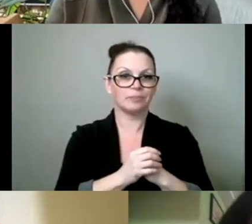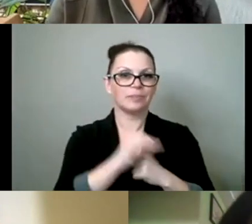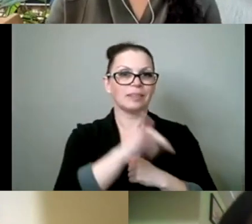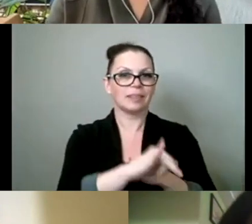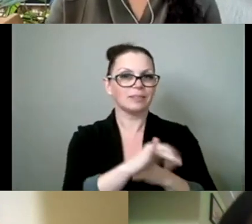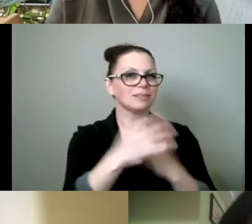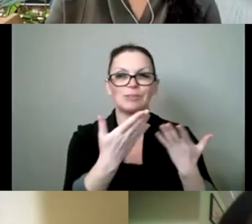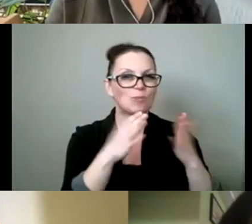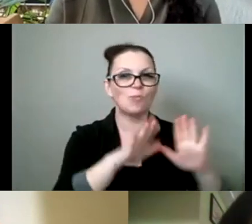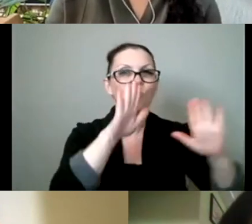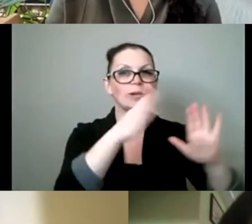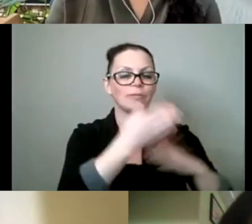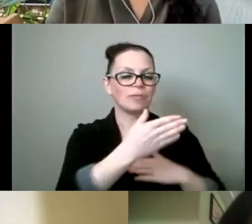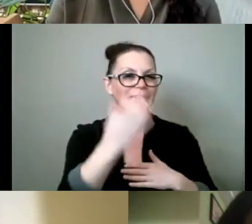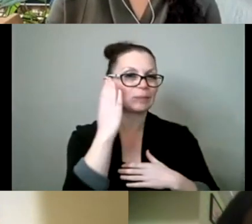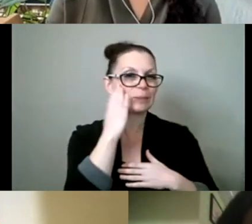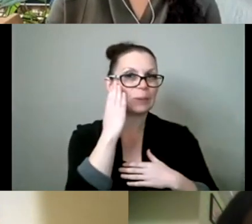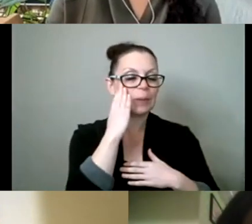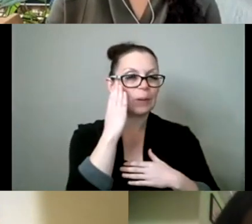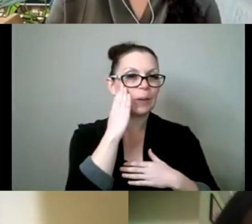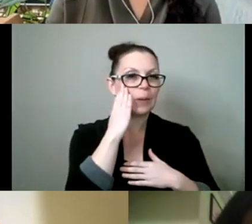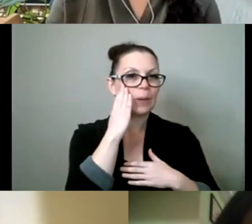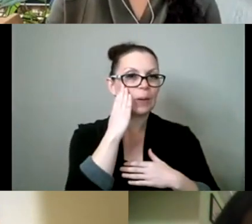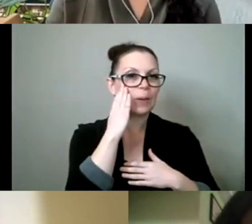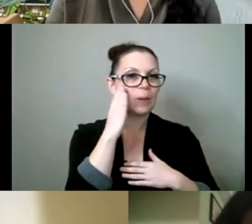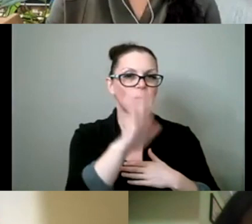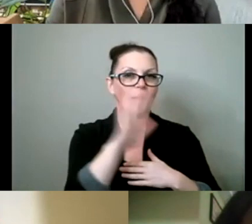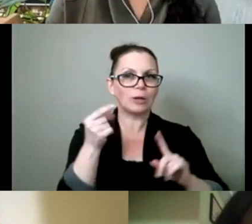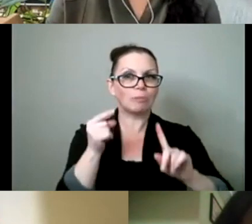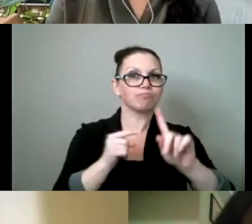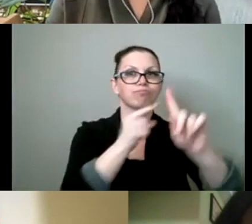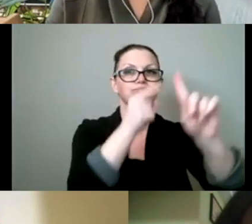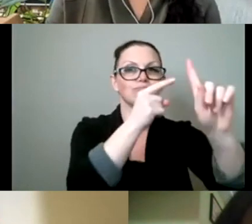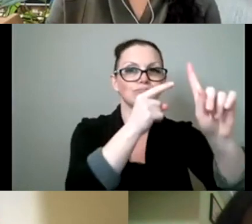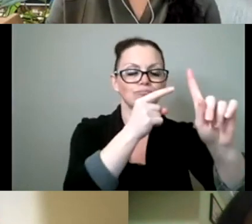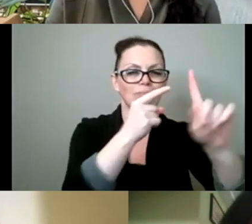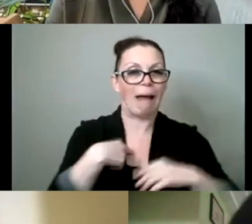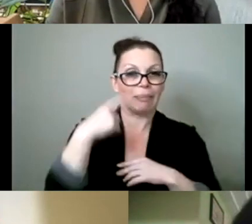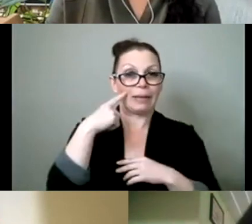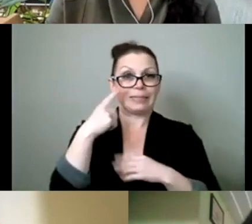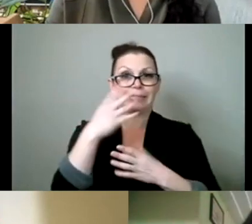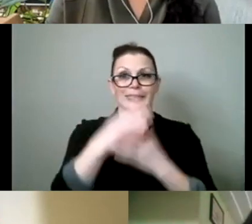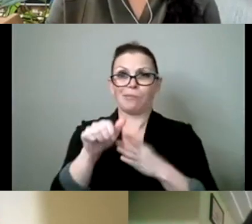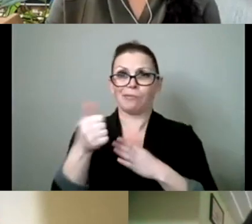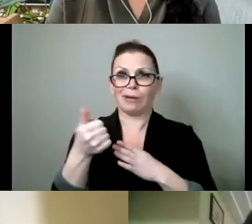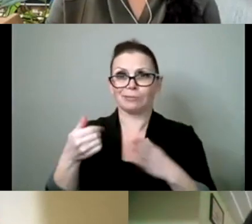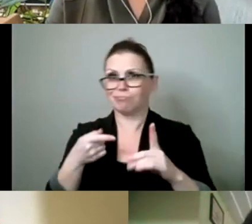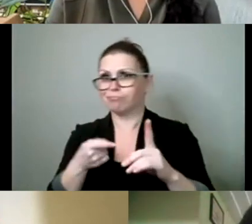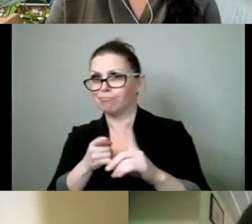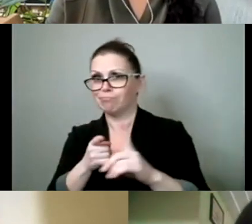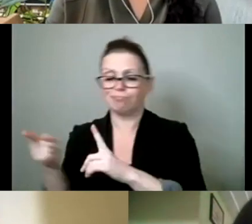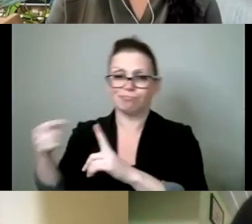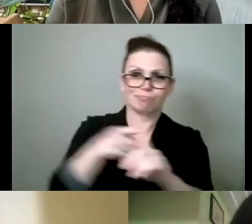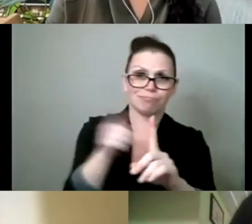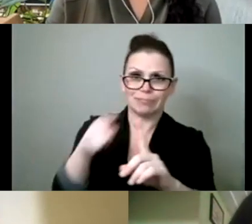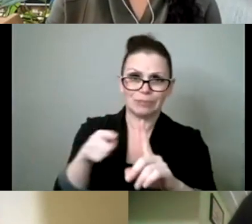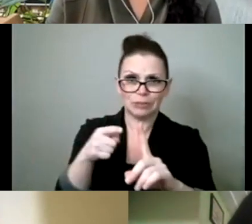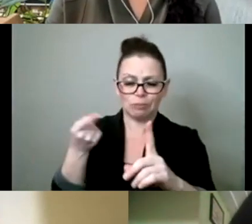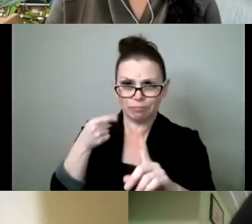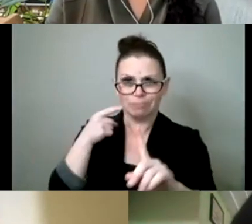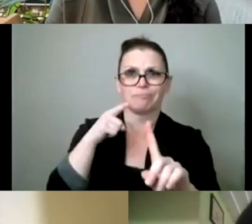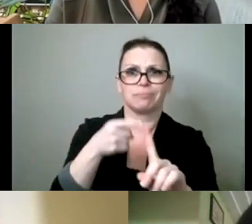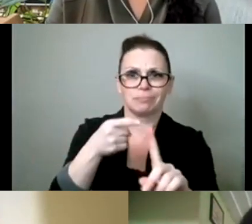a wonderful thing to know where you're headed. Whereas I think some of us had to go in other directions and find our way sort